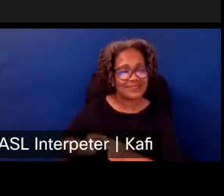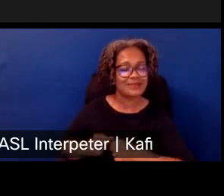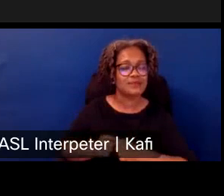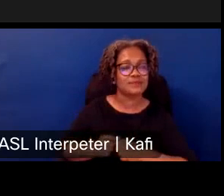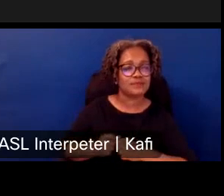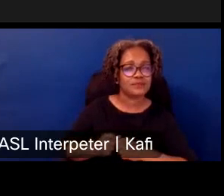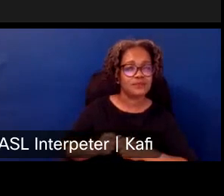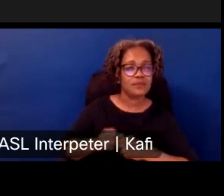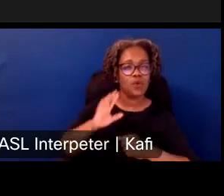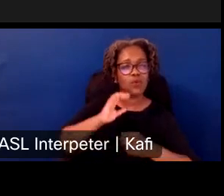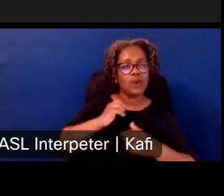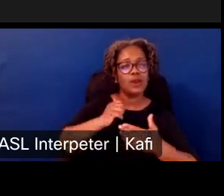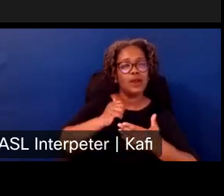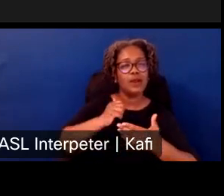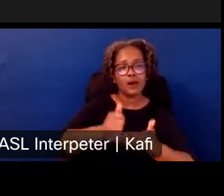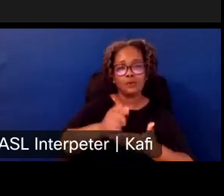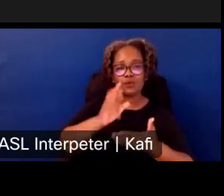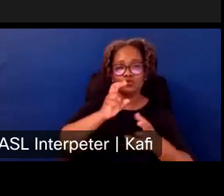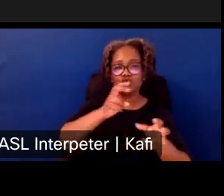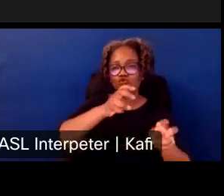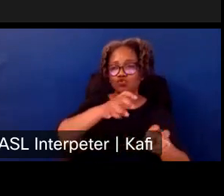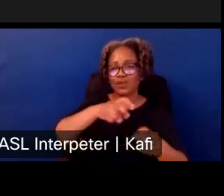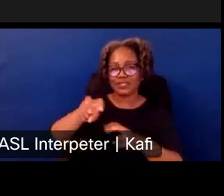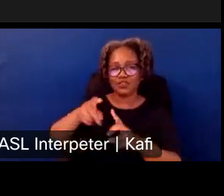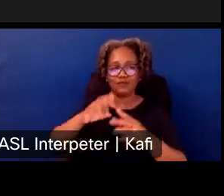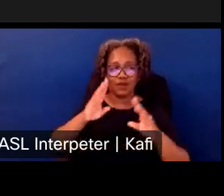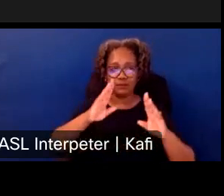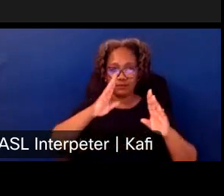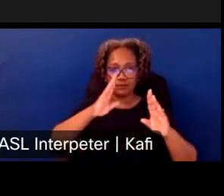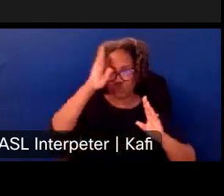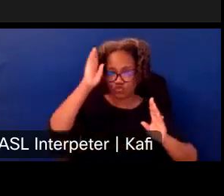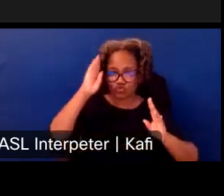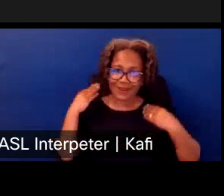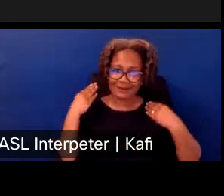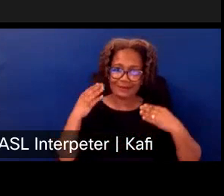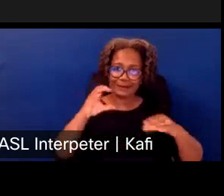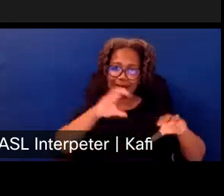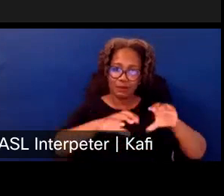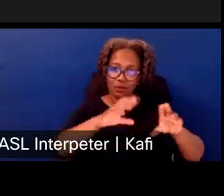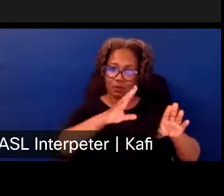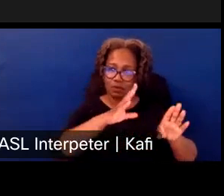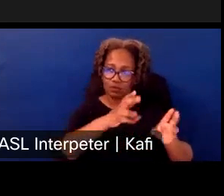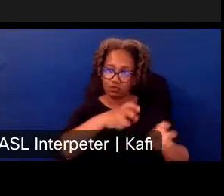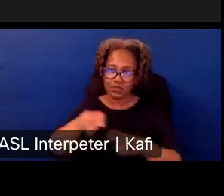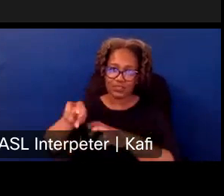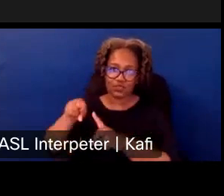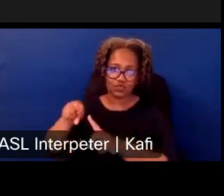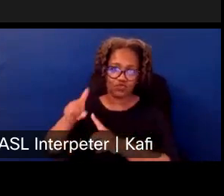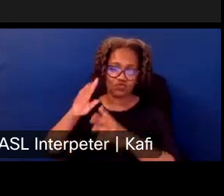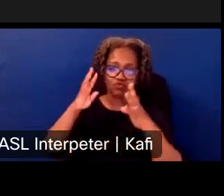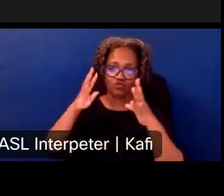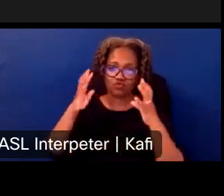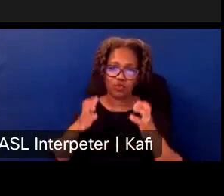two textures. It really was designed to keep the consumer from manipulating their hair too